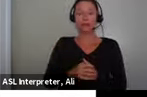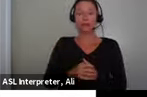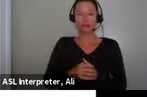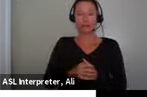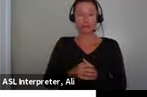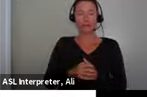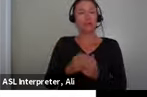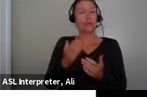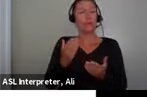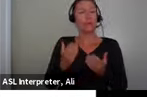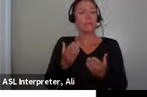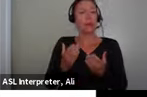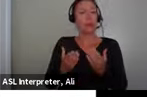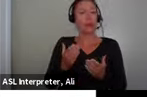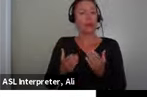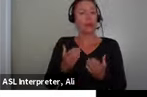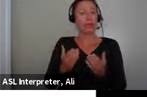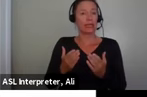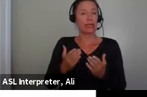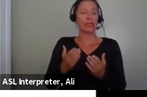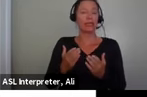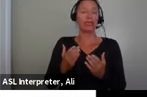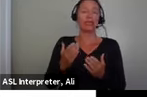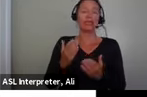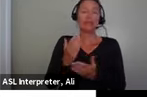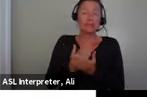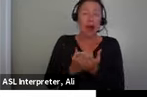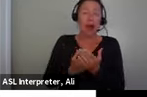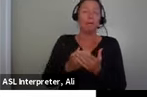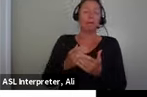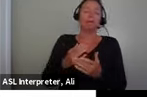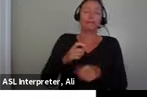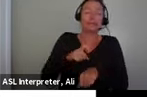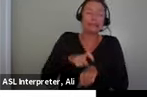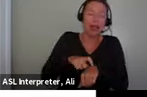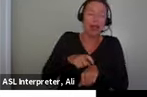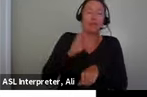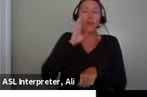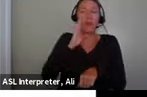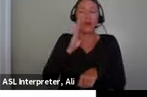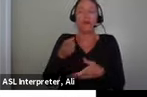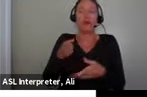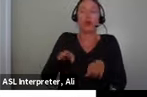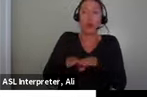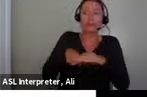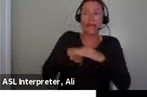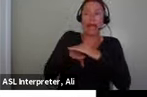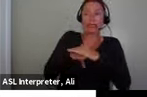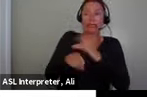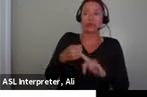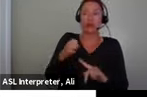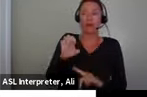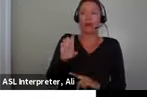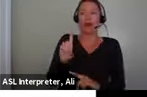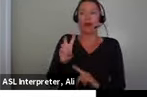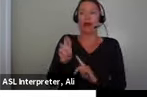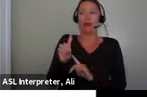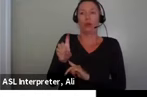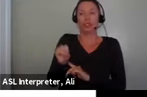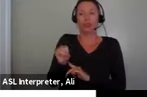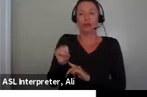if there might be times where there's some closure of the access from Edwards, but that would be, again,